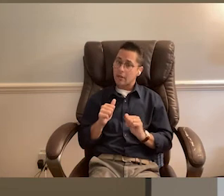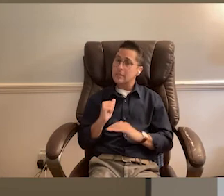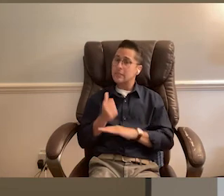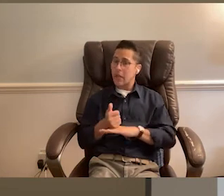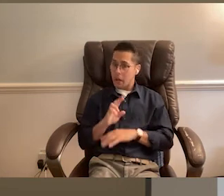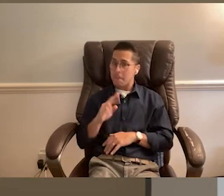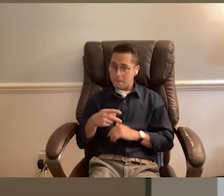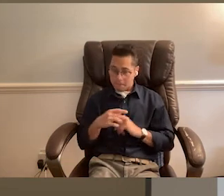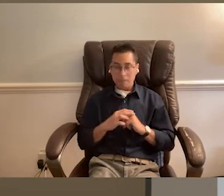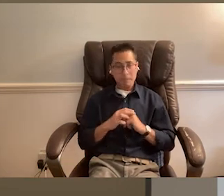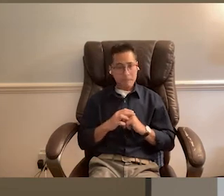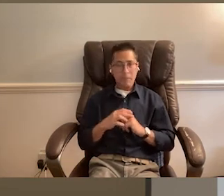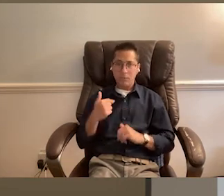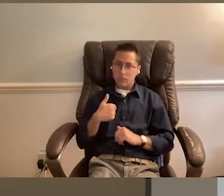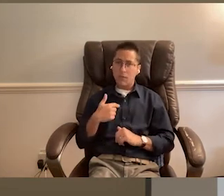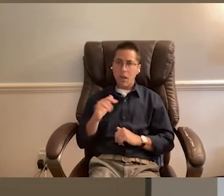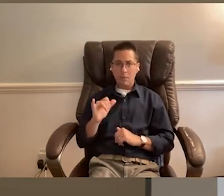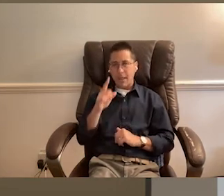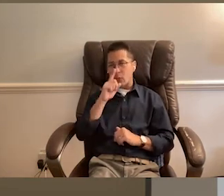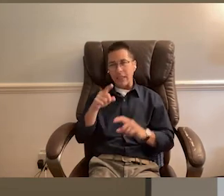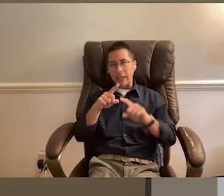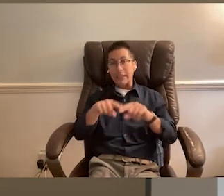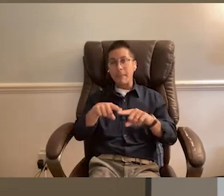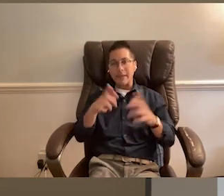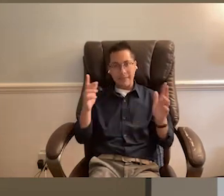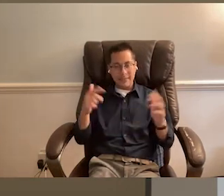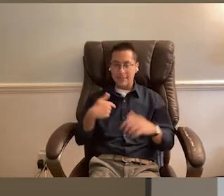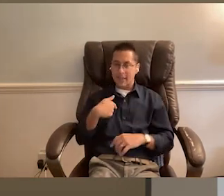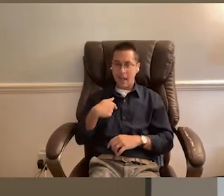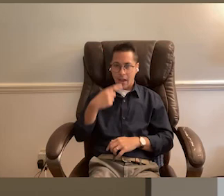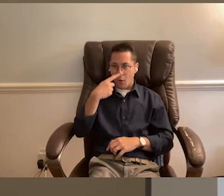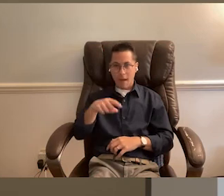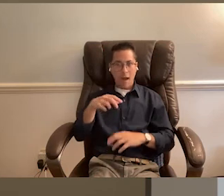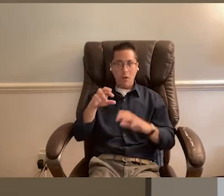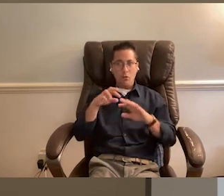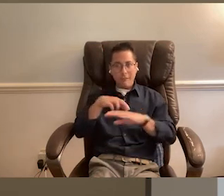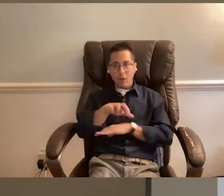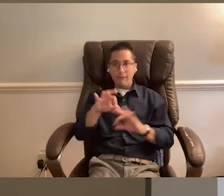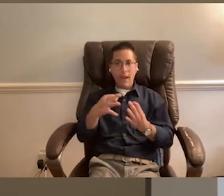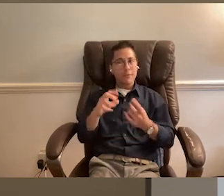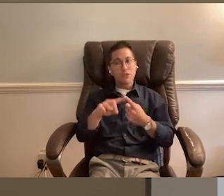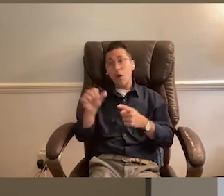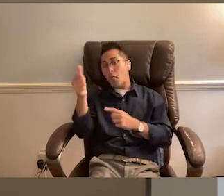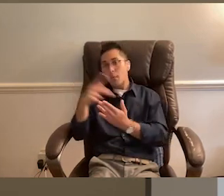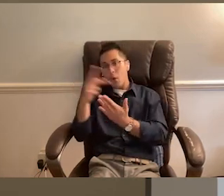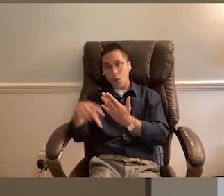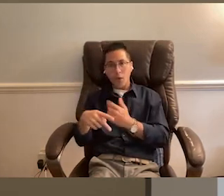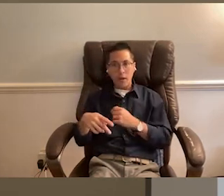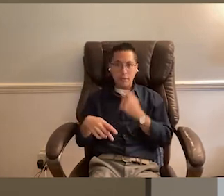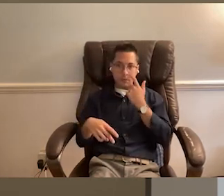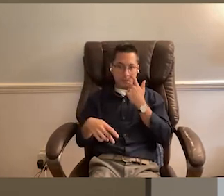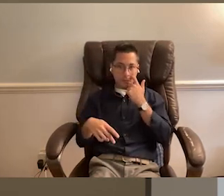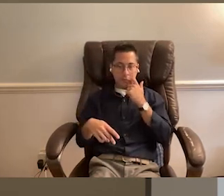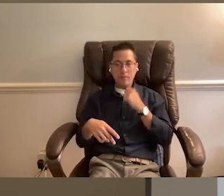model that's perfect for everyone. Some students do better with like more of a self-contained model. Some students need a lot less support than we do, and they're like, what do you mean